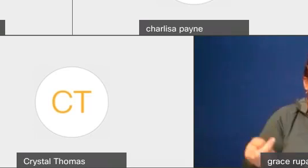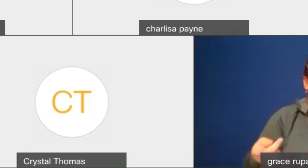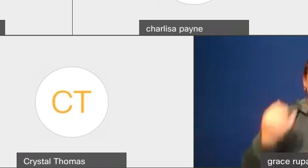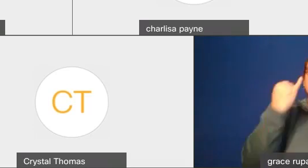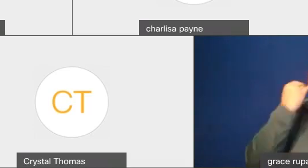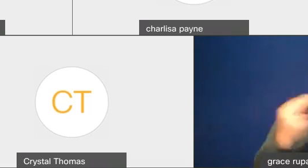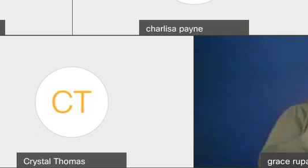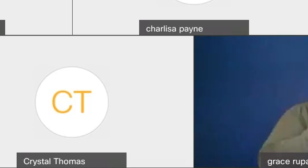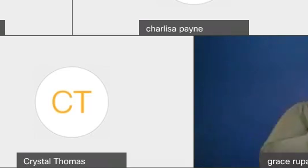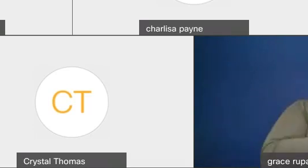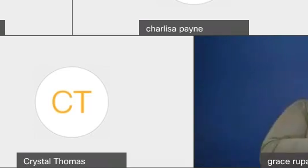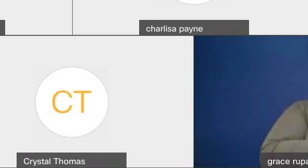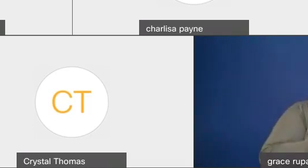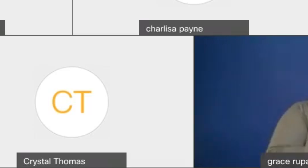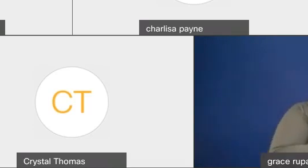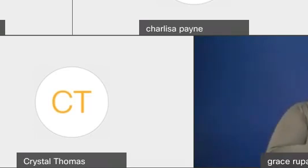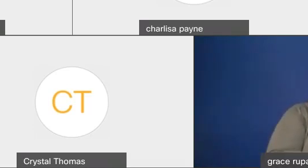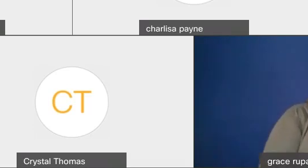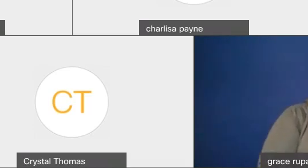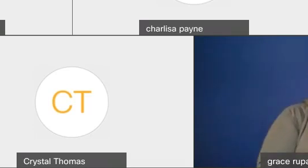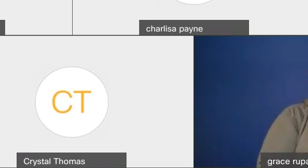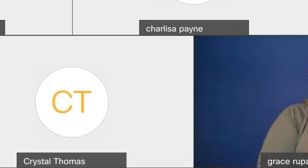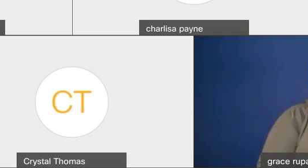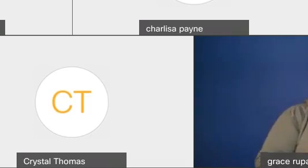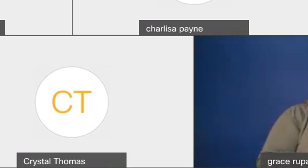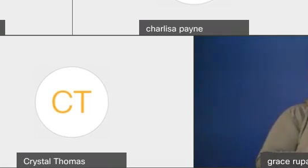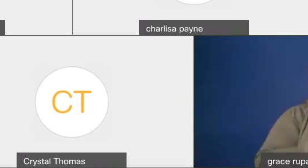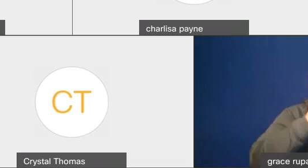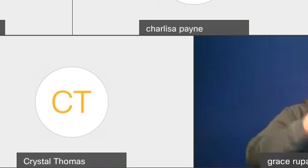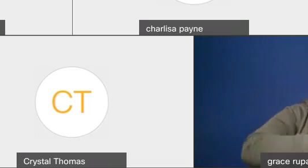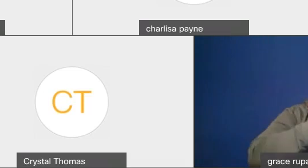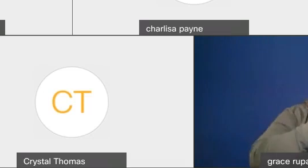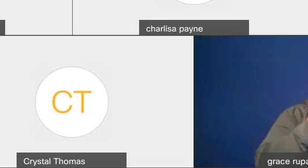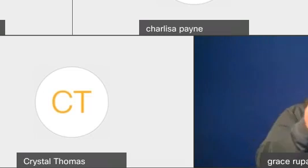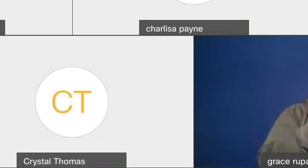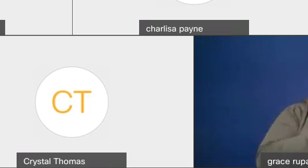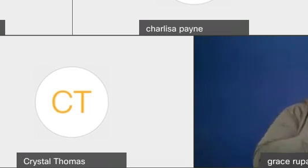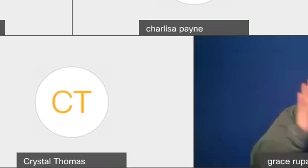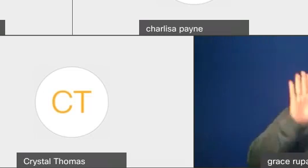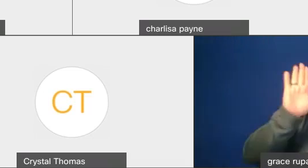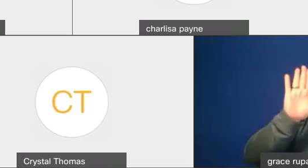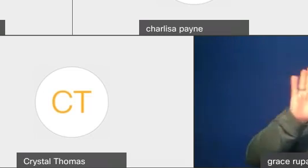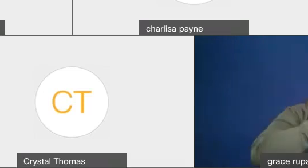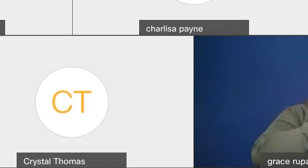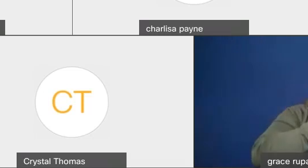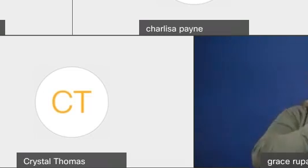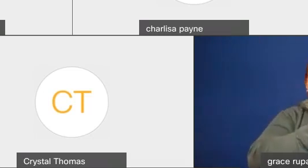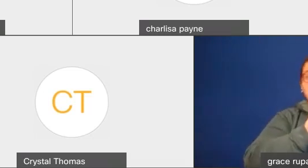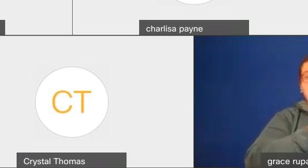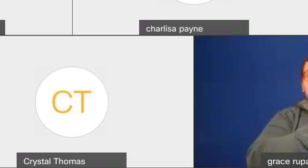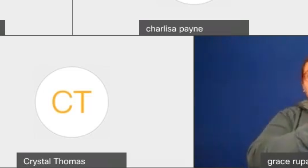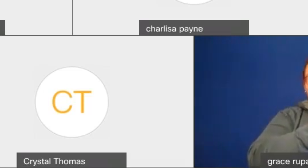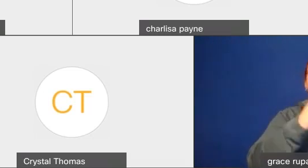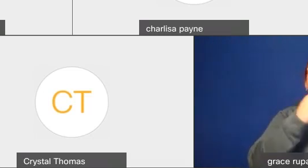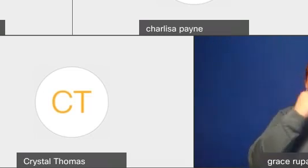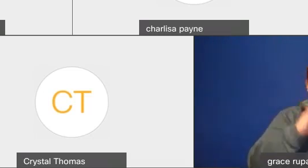your attestation, it indicates before the attestation that our retainer payments do not include